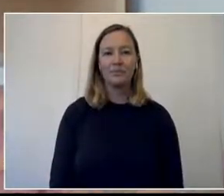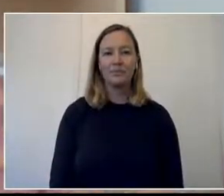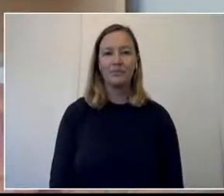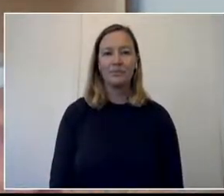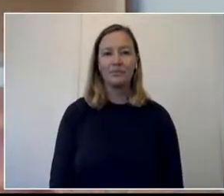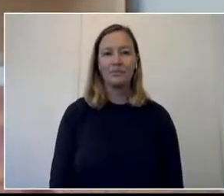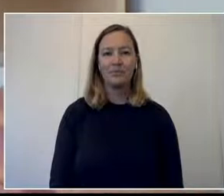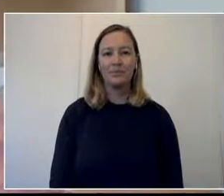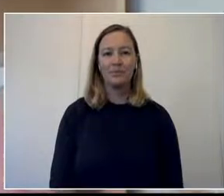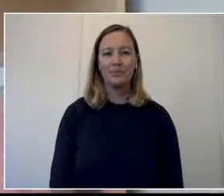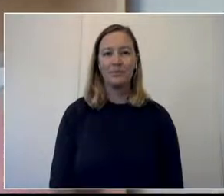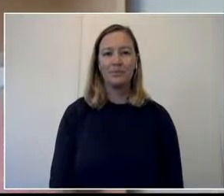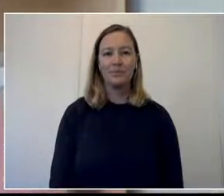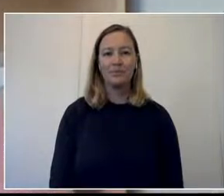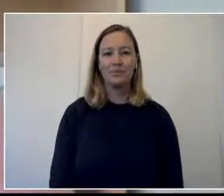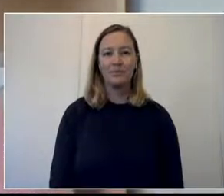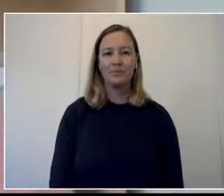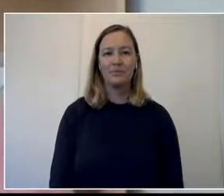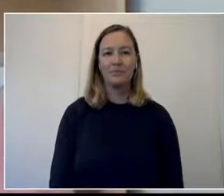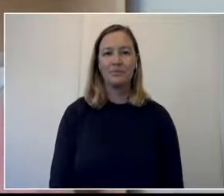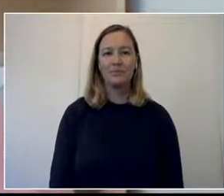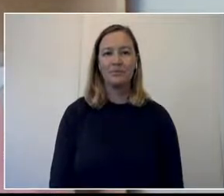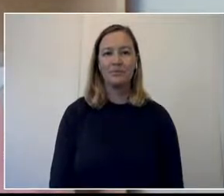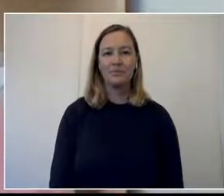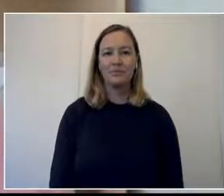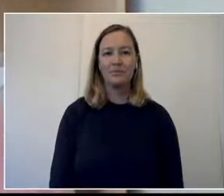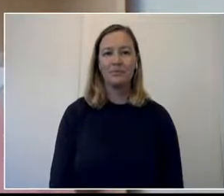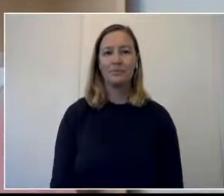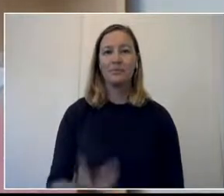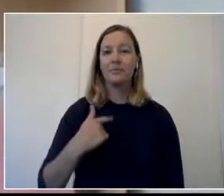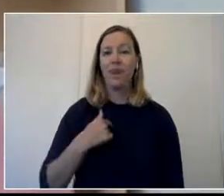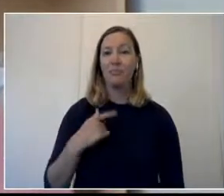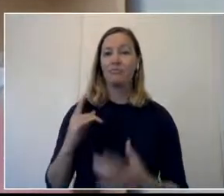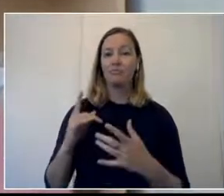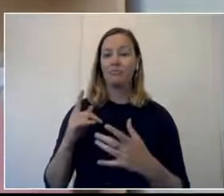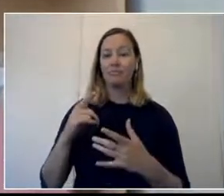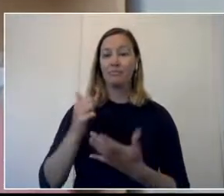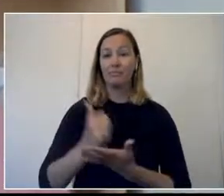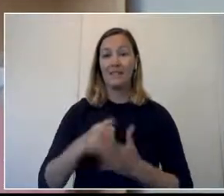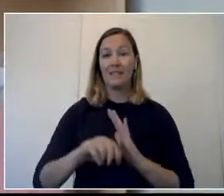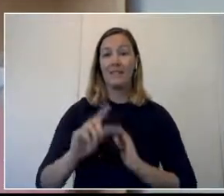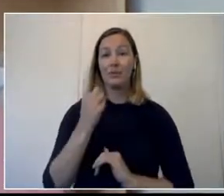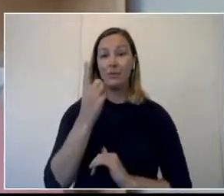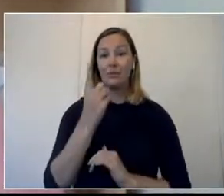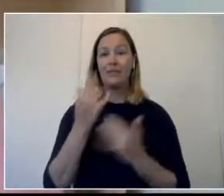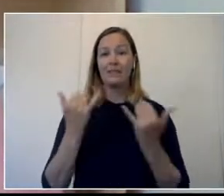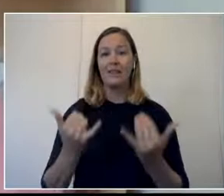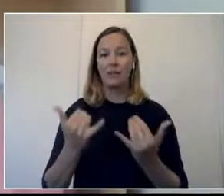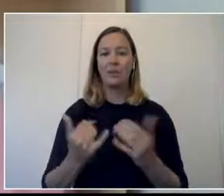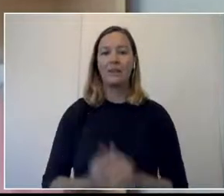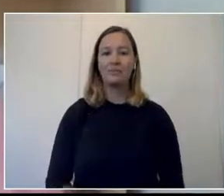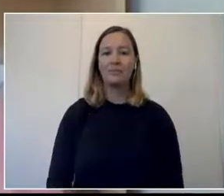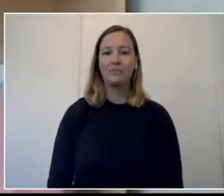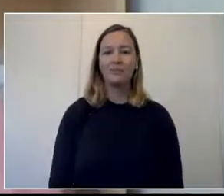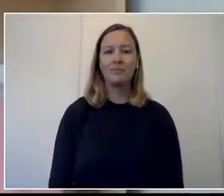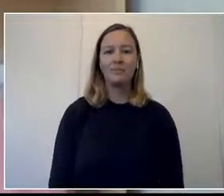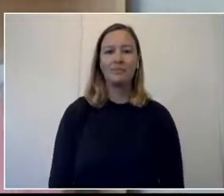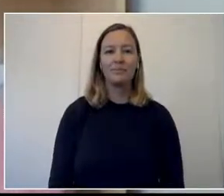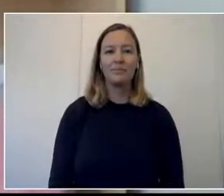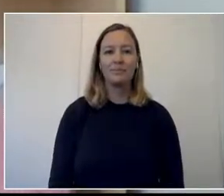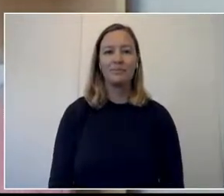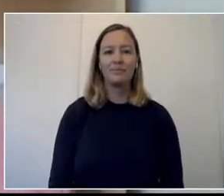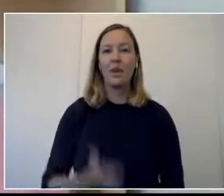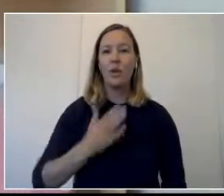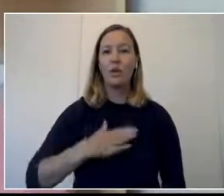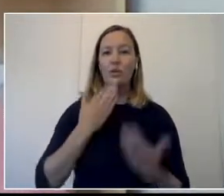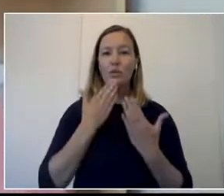pink button shirt, and I am beaming in from Albany up here in Tamaki Makaurau. I want to thank you for